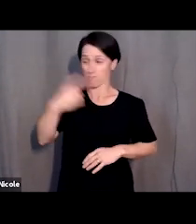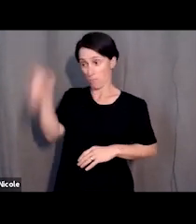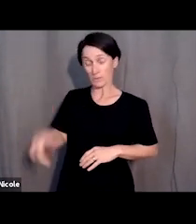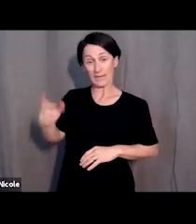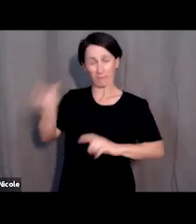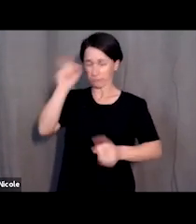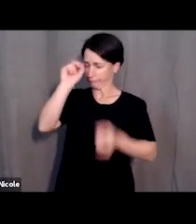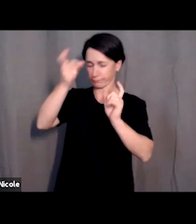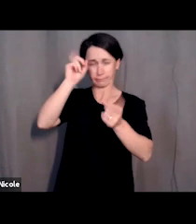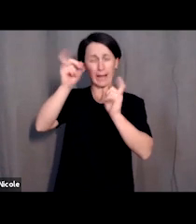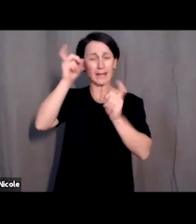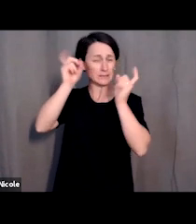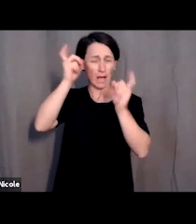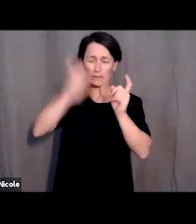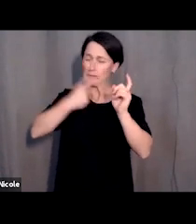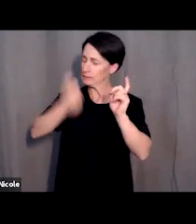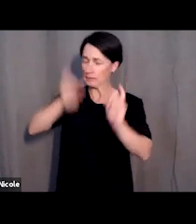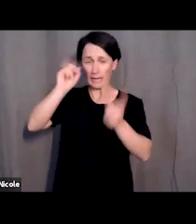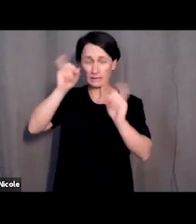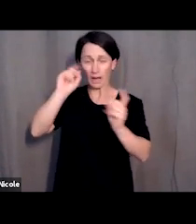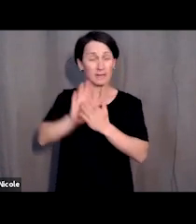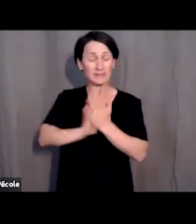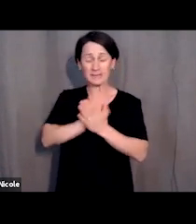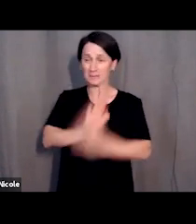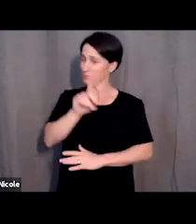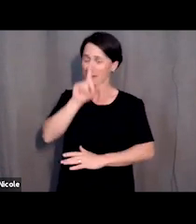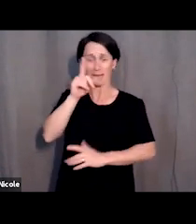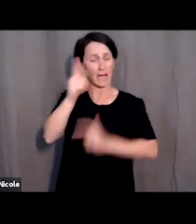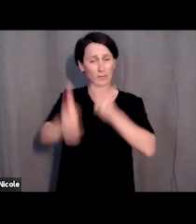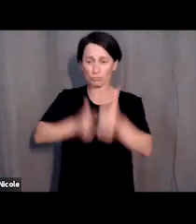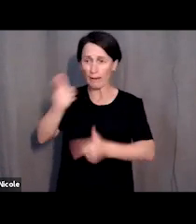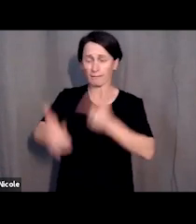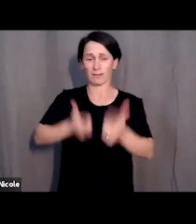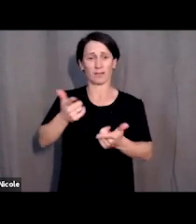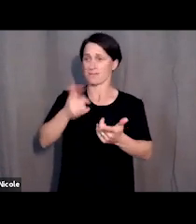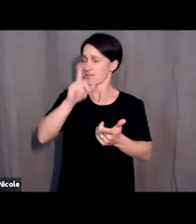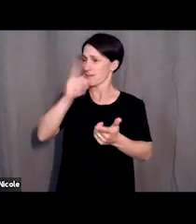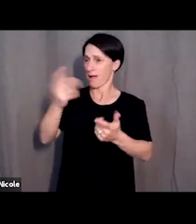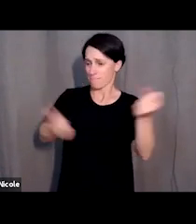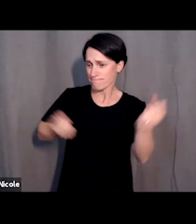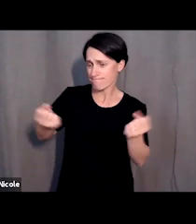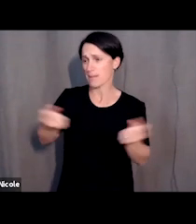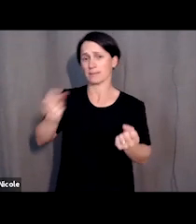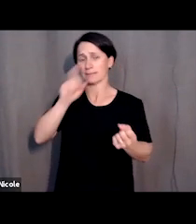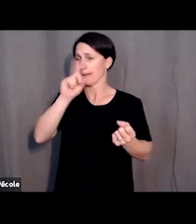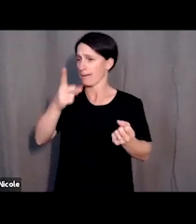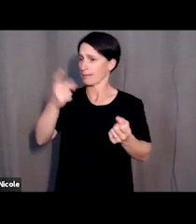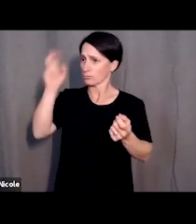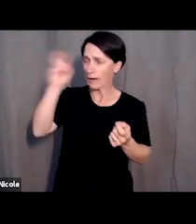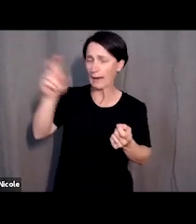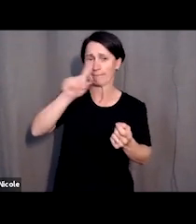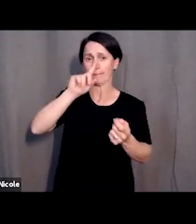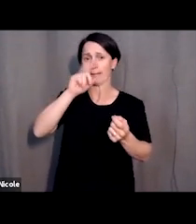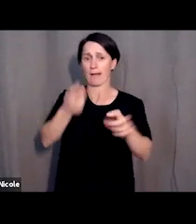very difficult to get on a bus or a train, or even get into somebody else's car or get past the letterbox to get